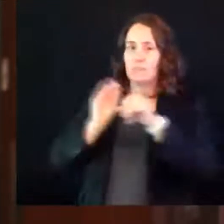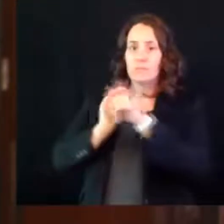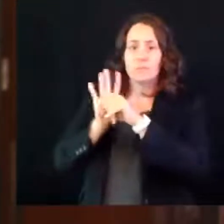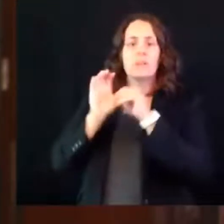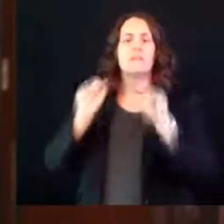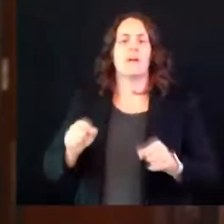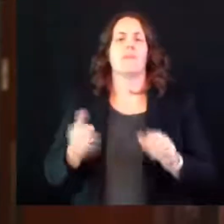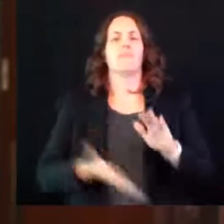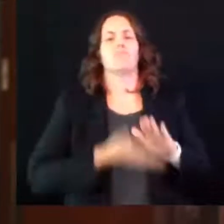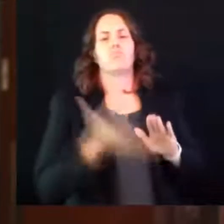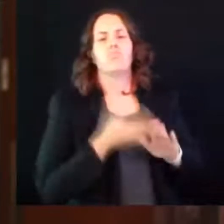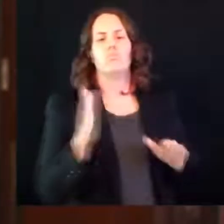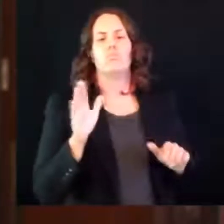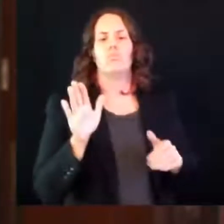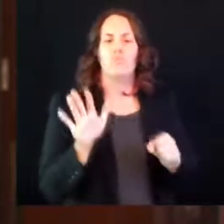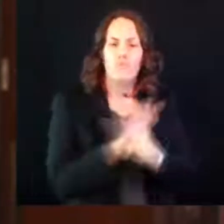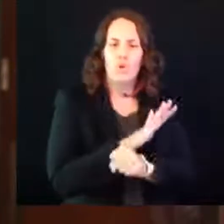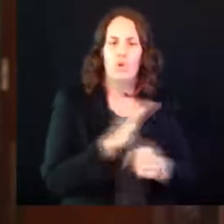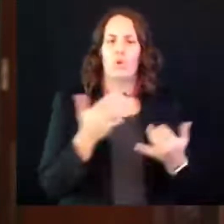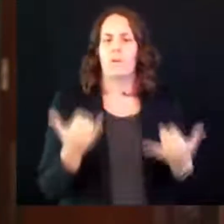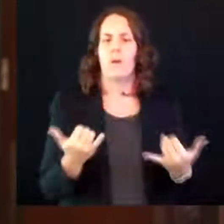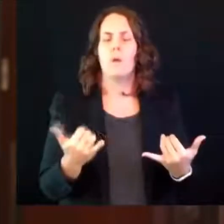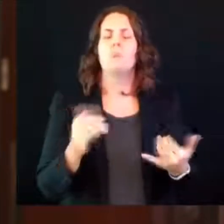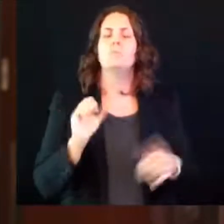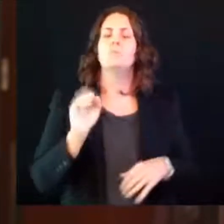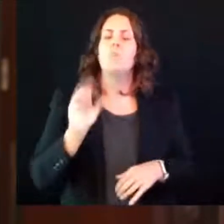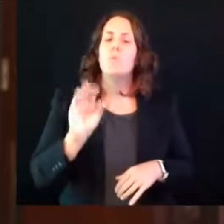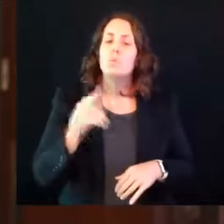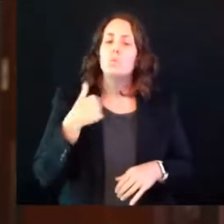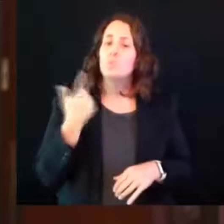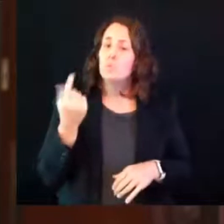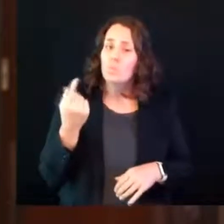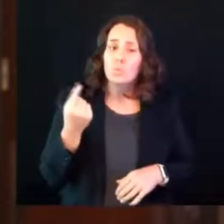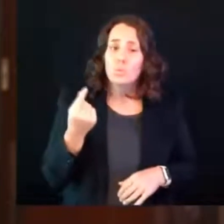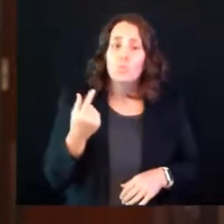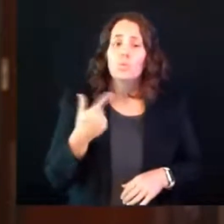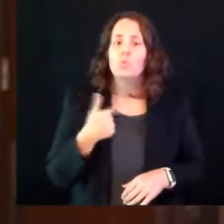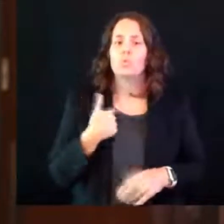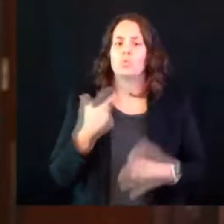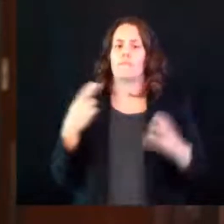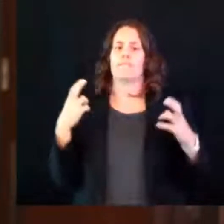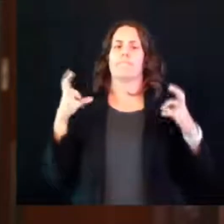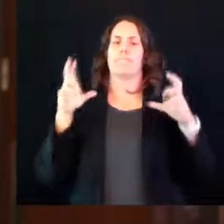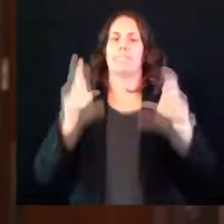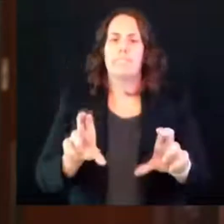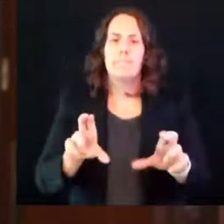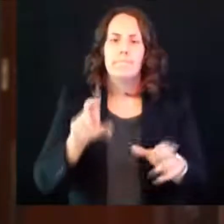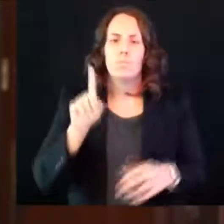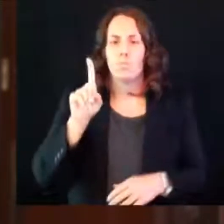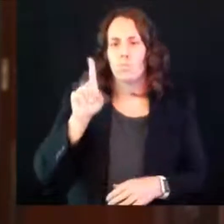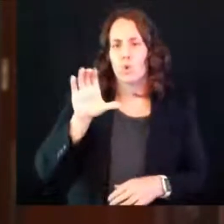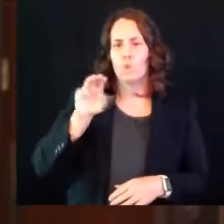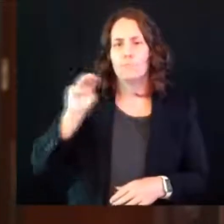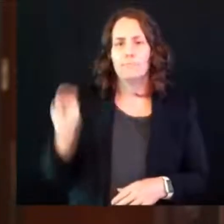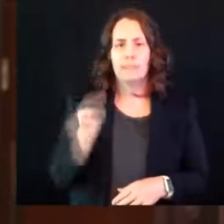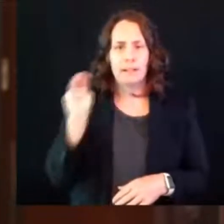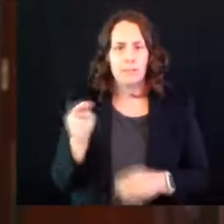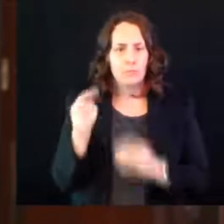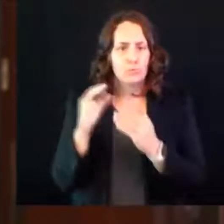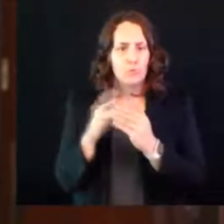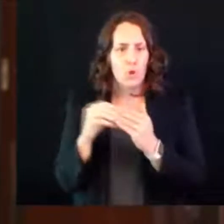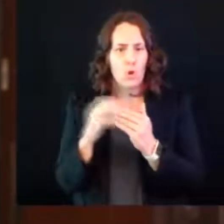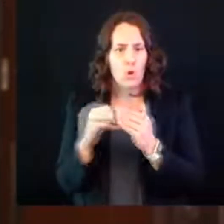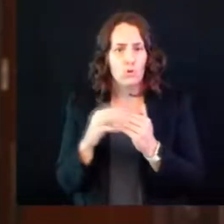$100 million in businesses and communities across our state. Our communities are in desperate need of additional